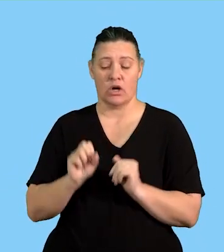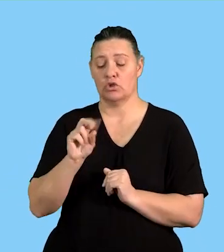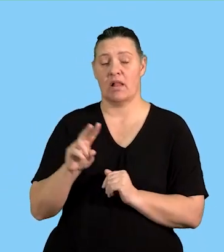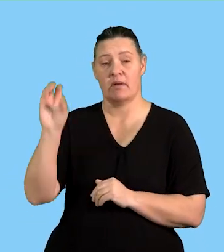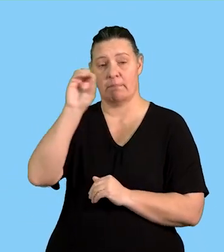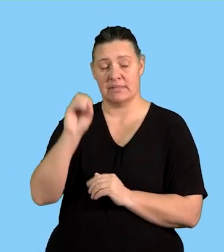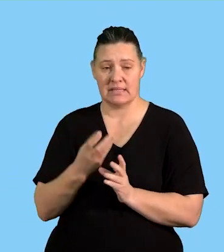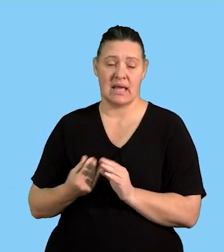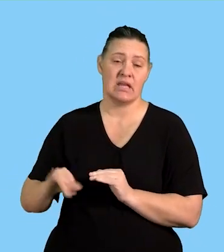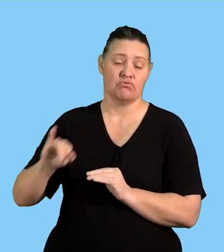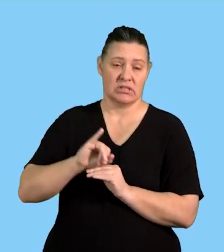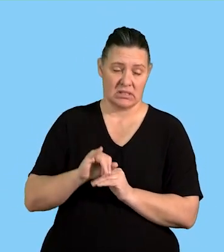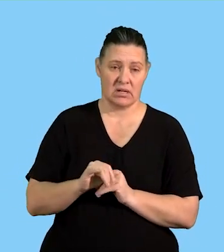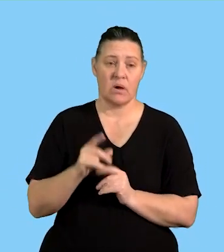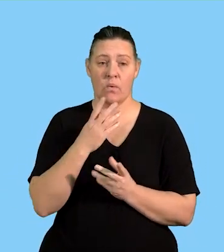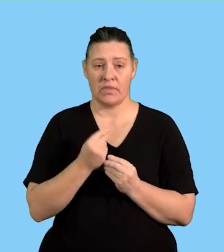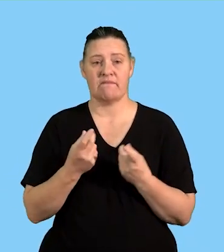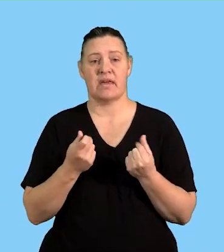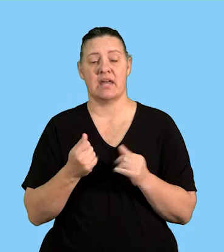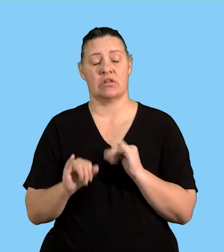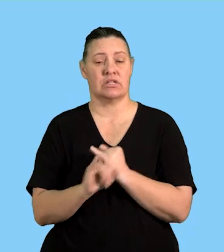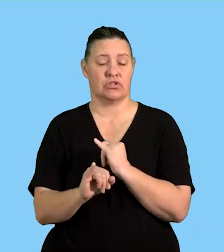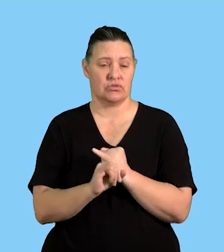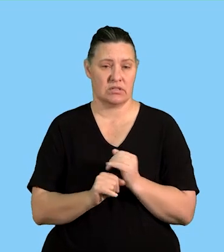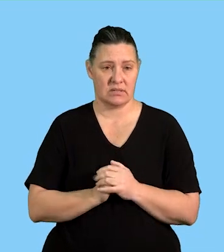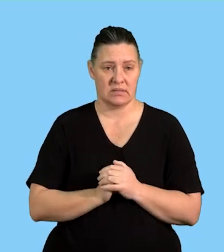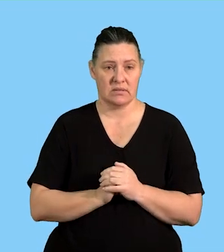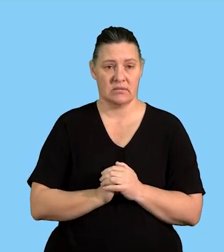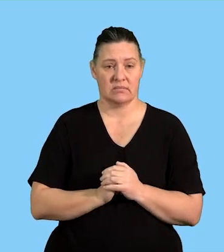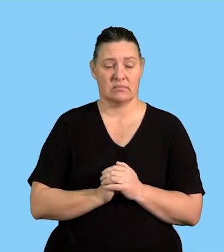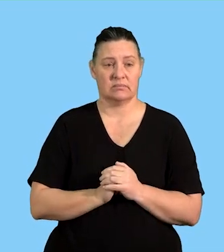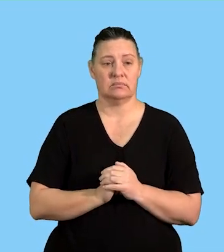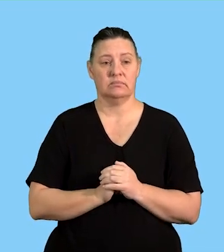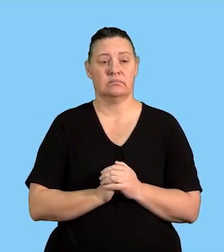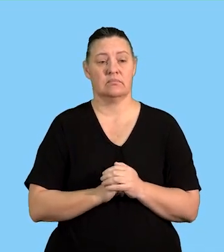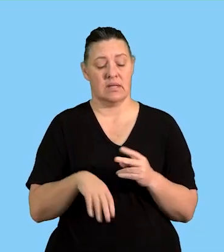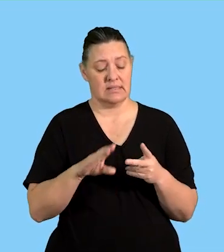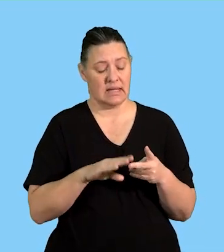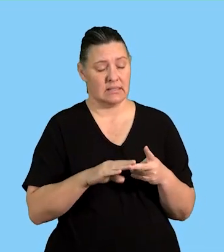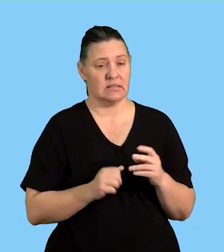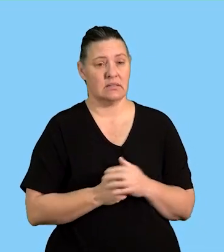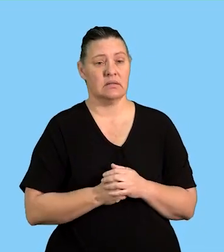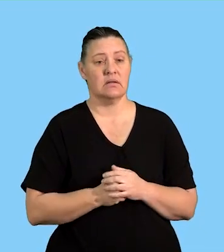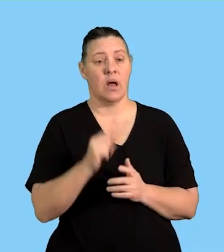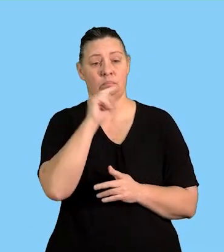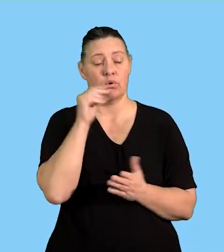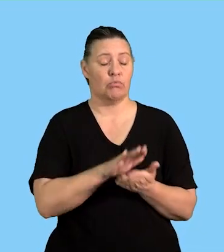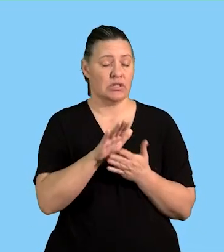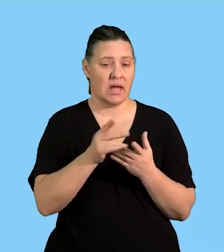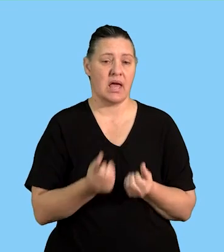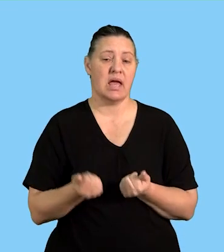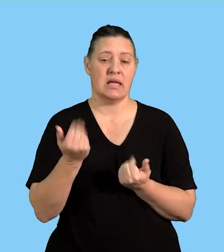at 12% interest with a financial institution. That's the first one. The second one,